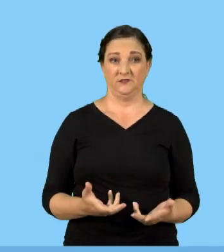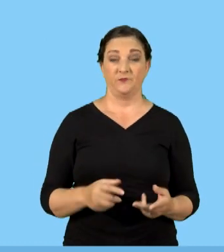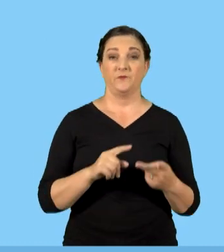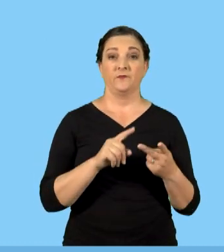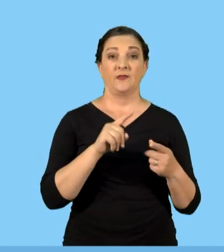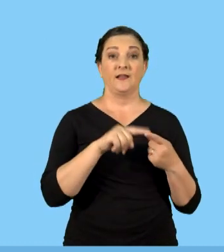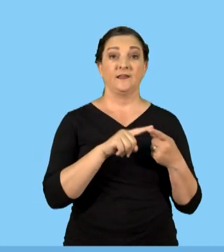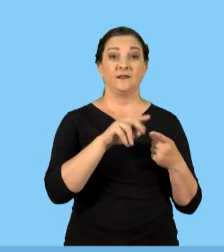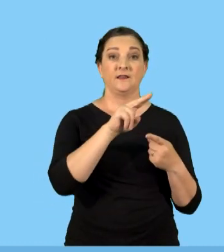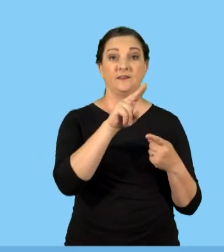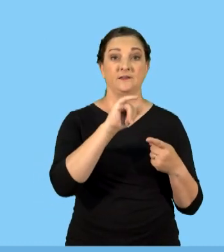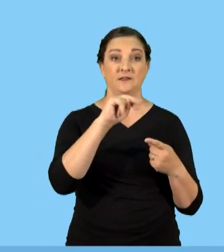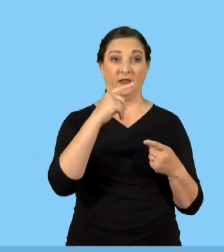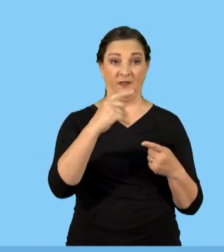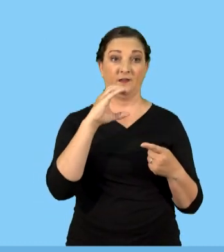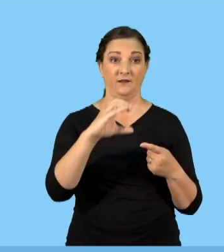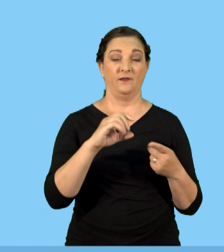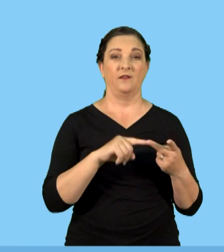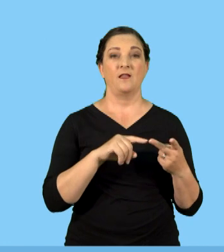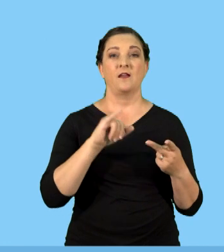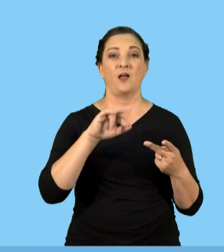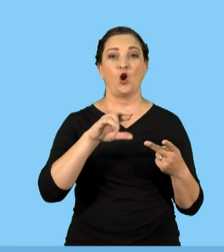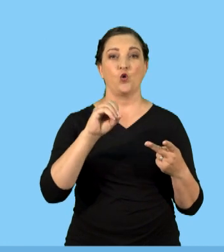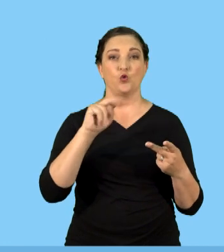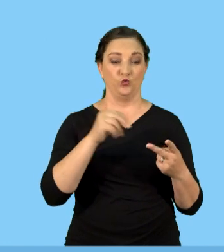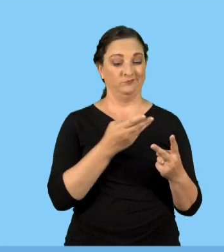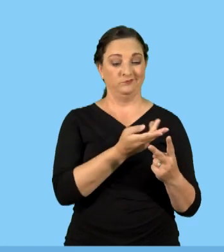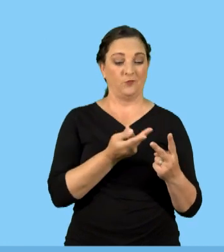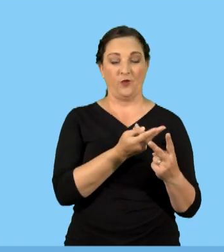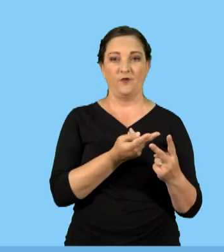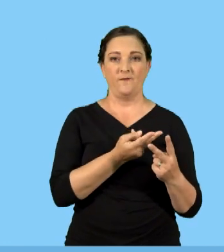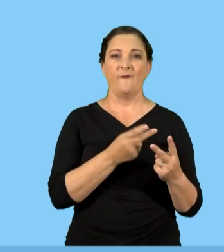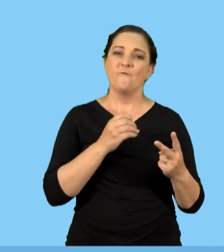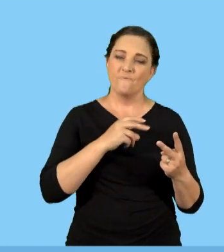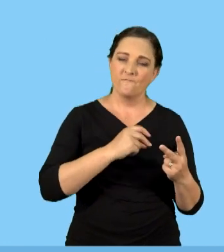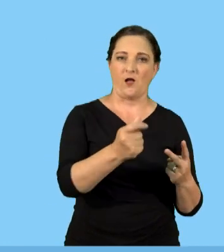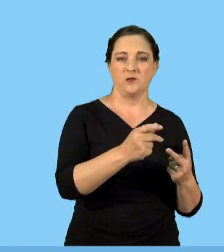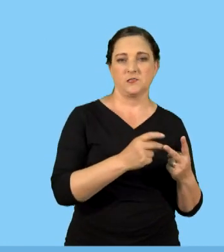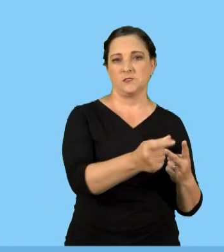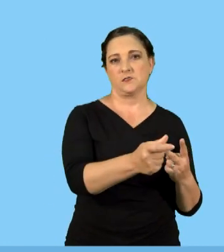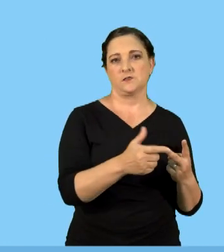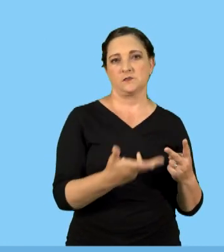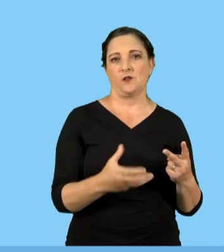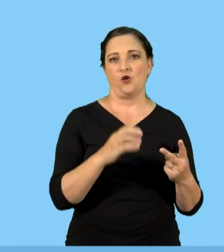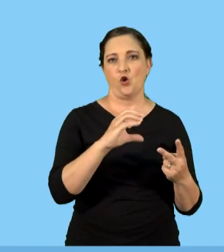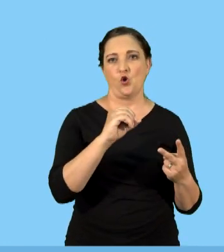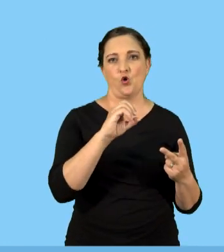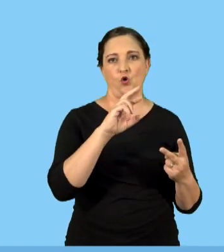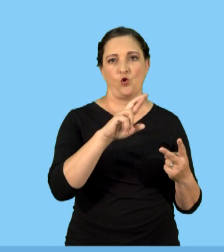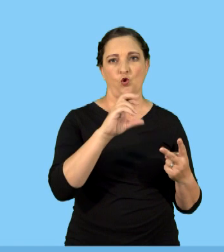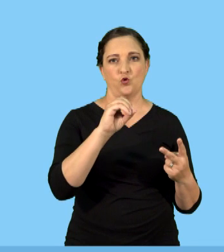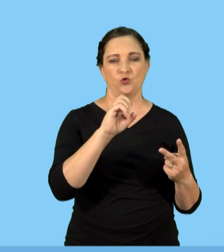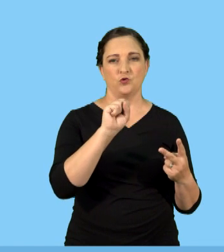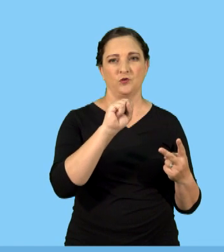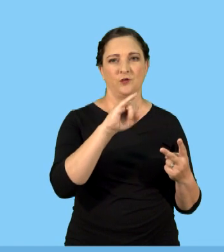to? We are referring to zinc, iron. Those two substances are going to corrode faster. Remember that